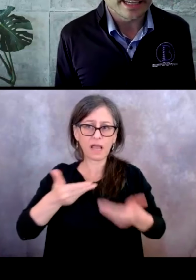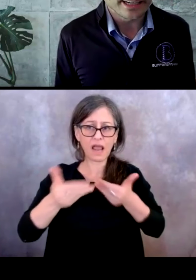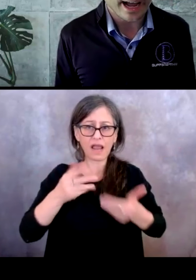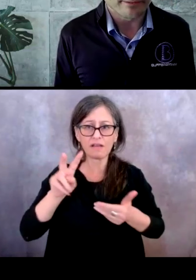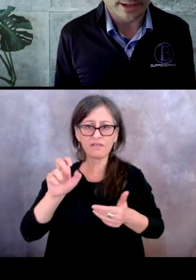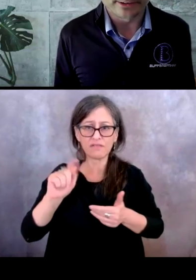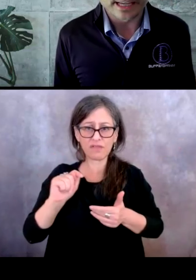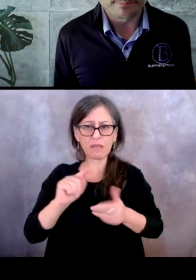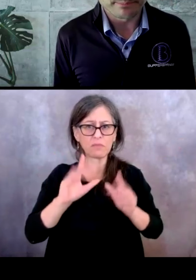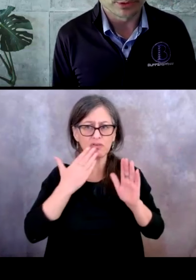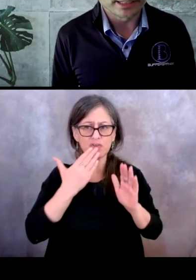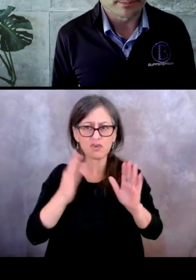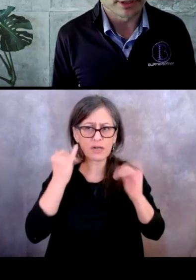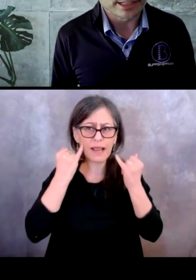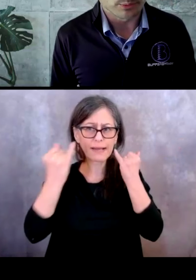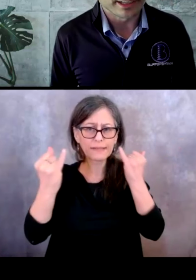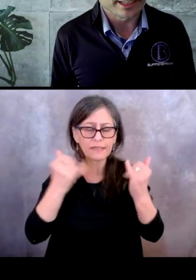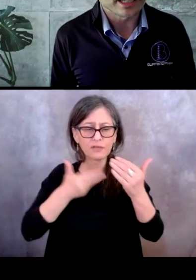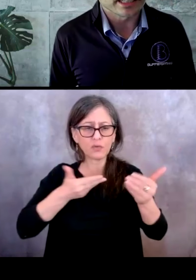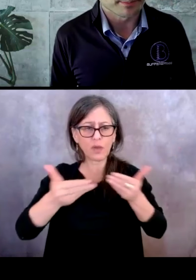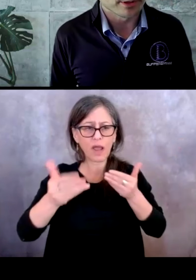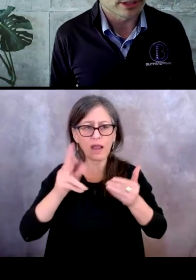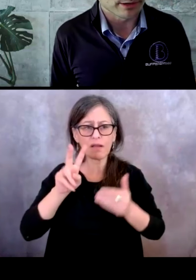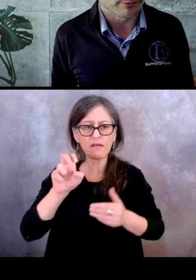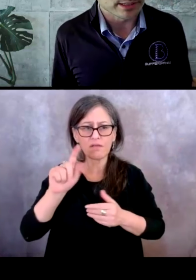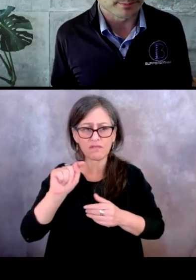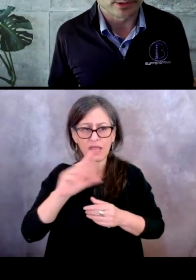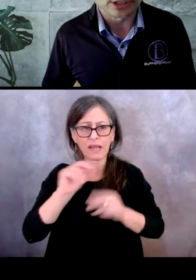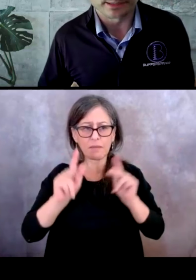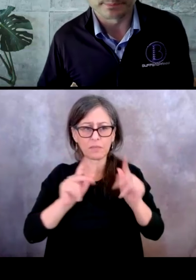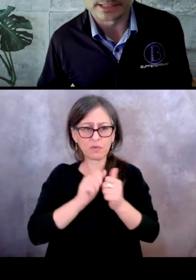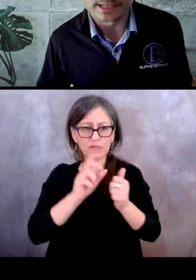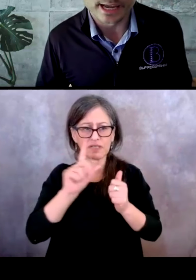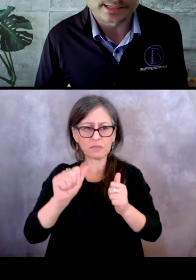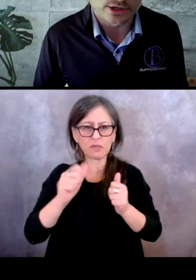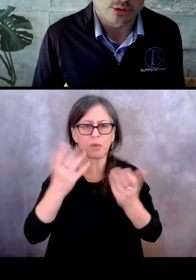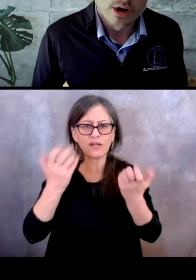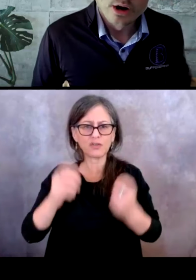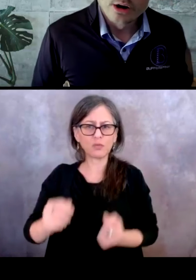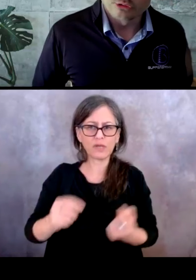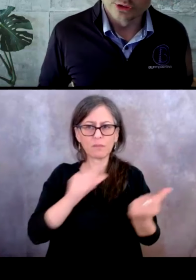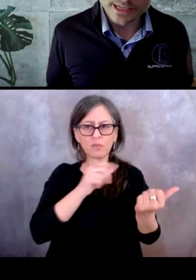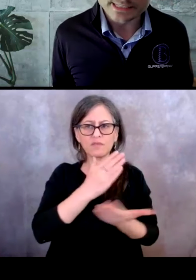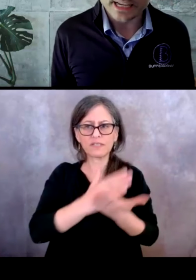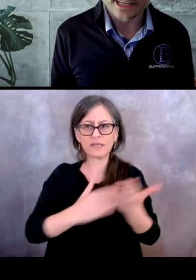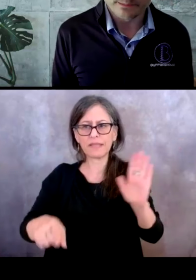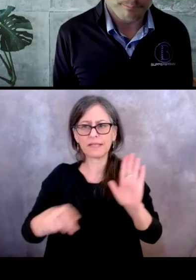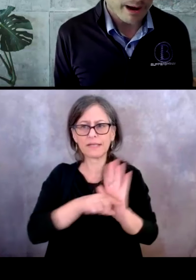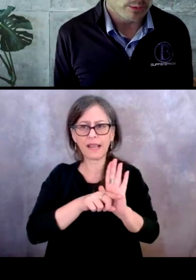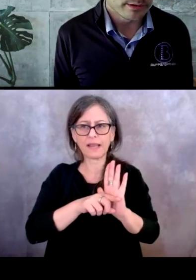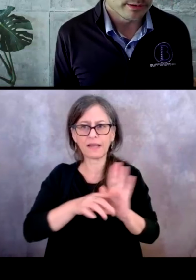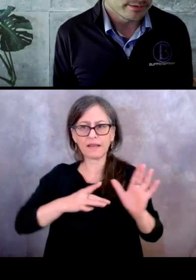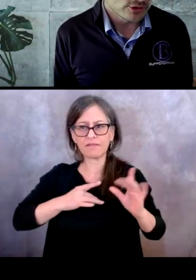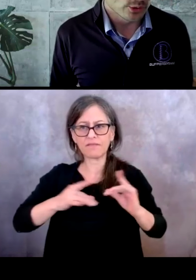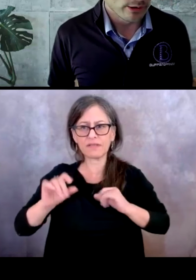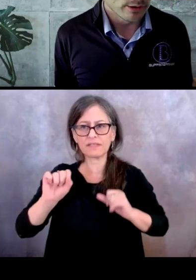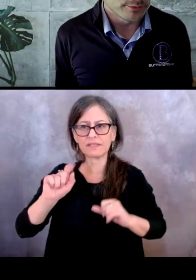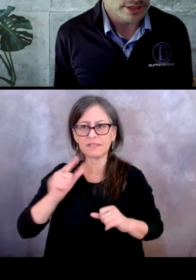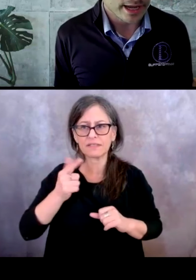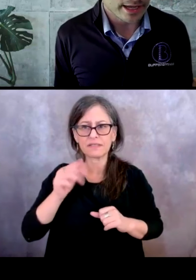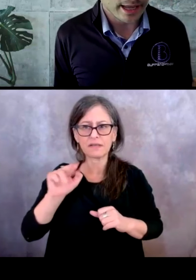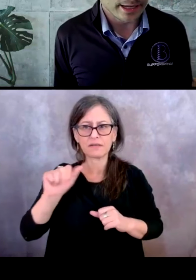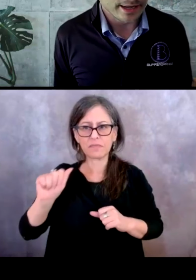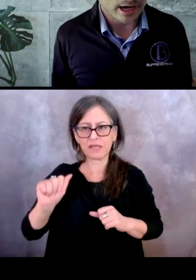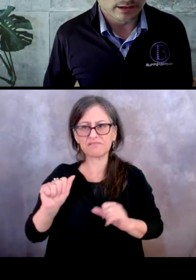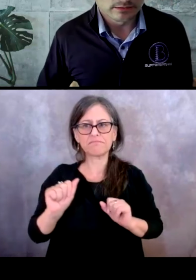great idea to hire veterans and people with disabilities. And we're going to discuss some of those and get rid of some of those stigmas today. So really excited about joining all of